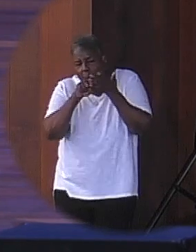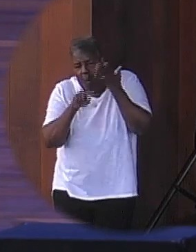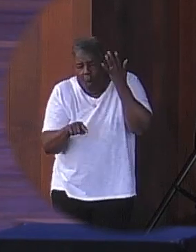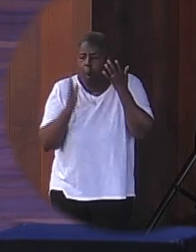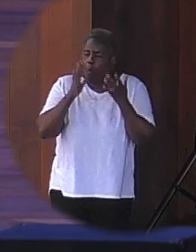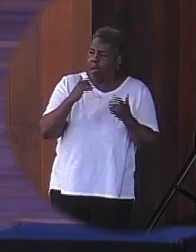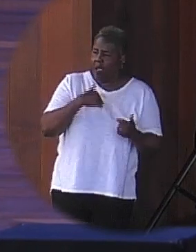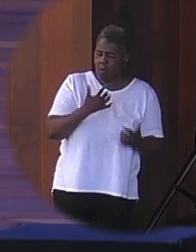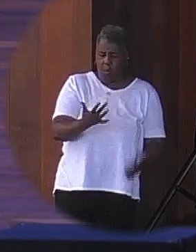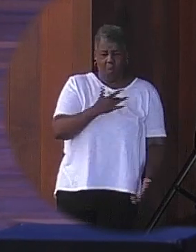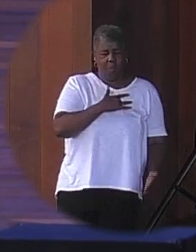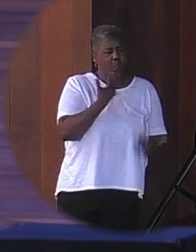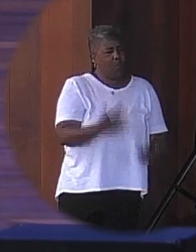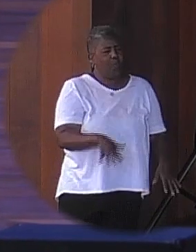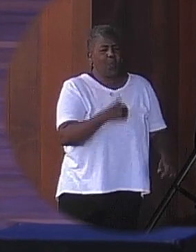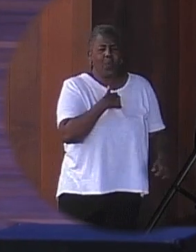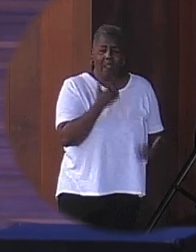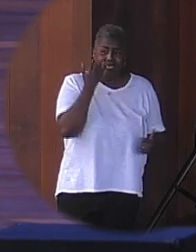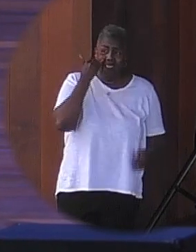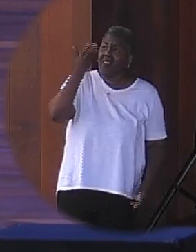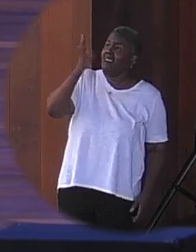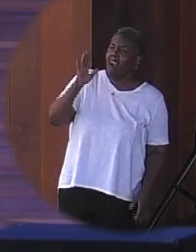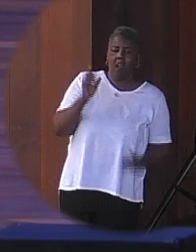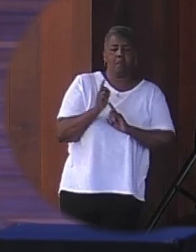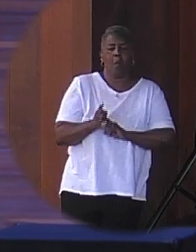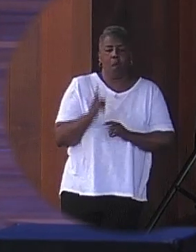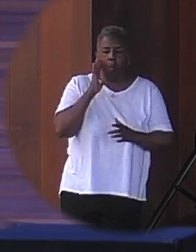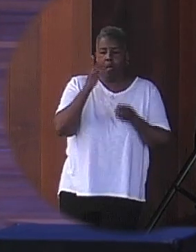going to have a if God moment.